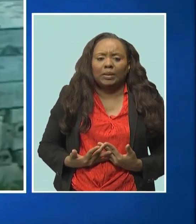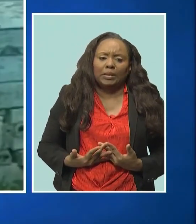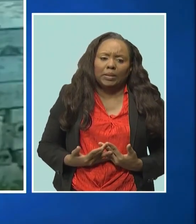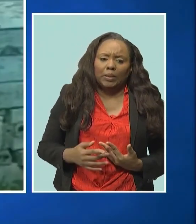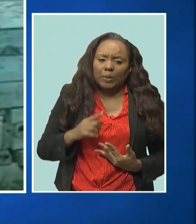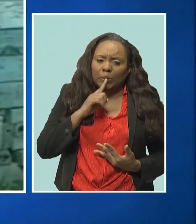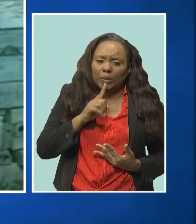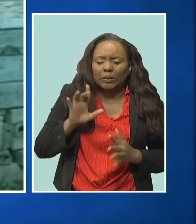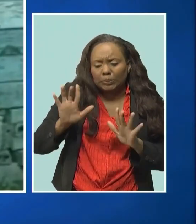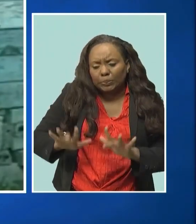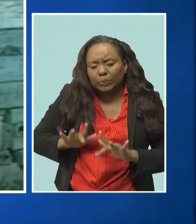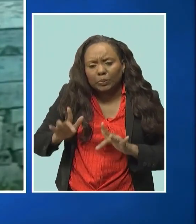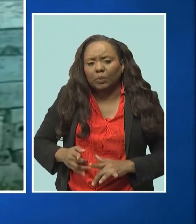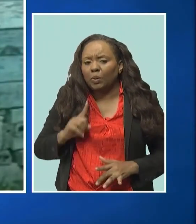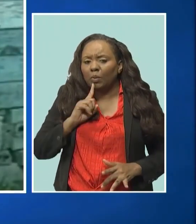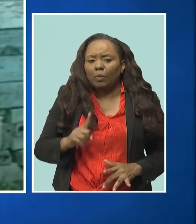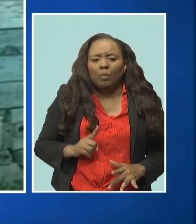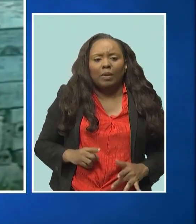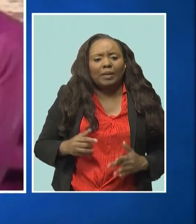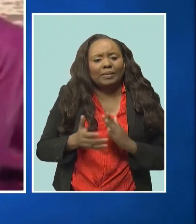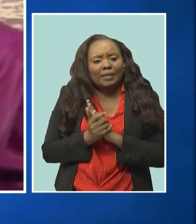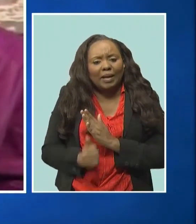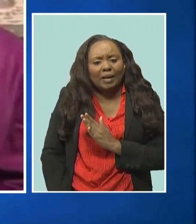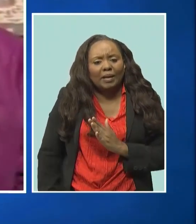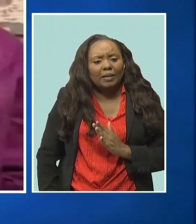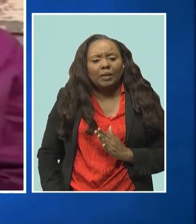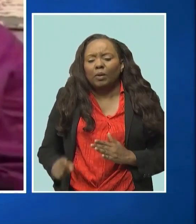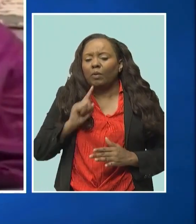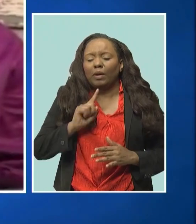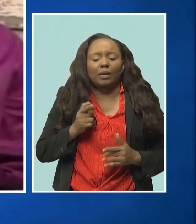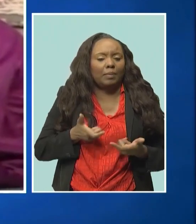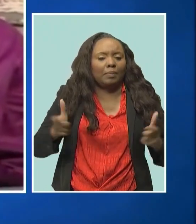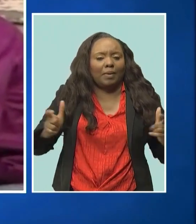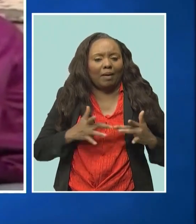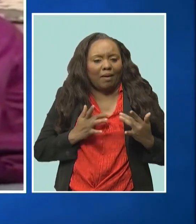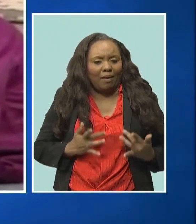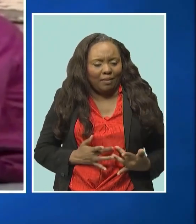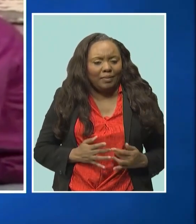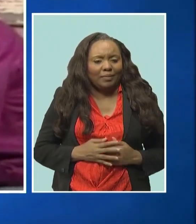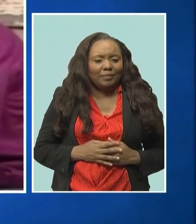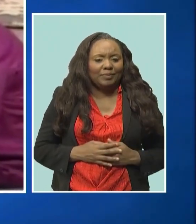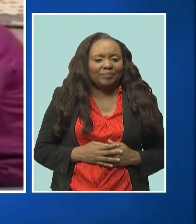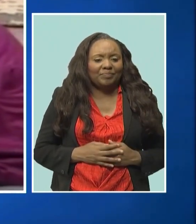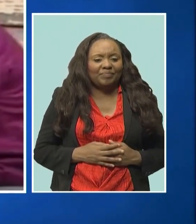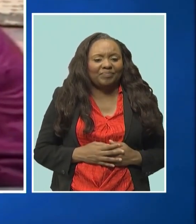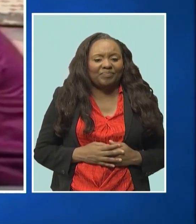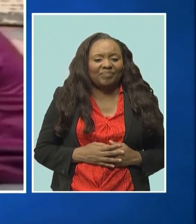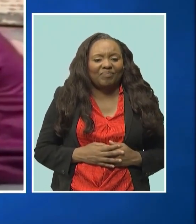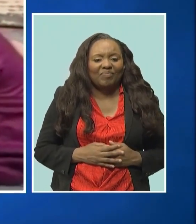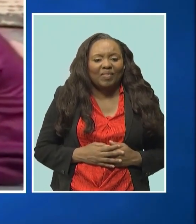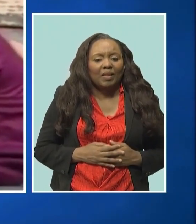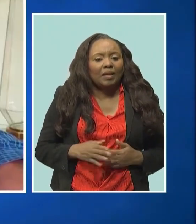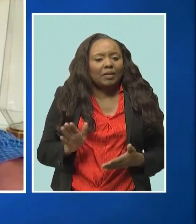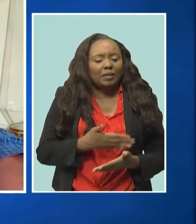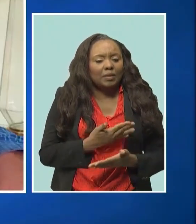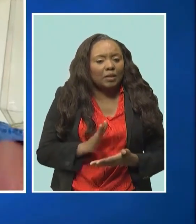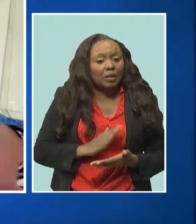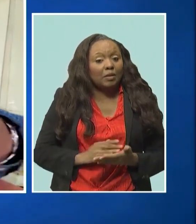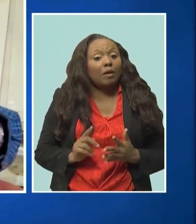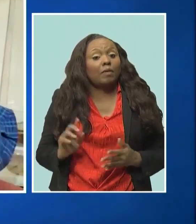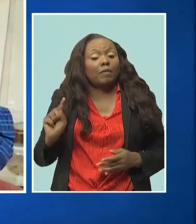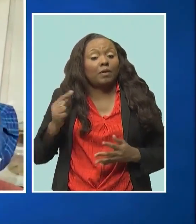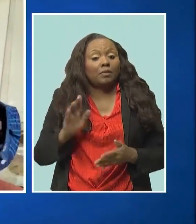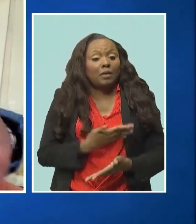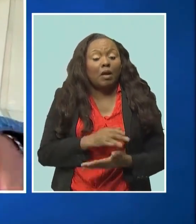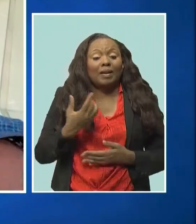he was an extremely talented, artistic icon with a very big heart. Clay's Sweeter Than a Snow Cone hit was released in